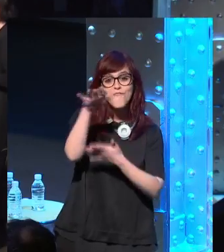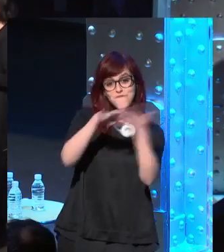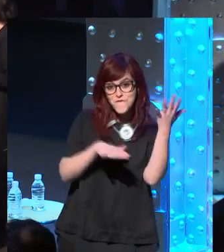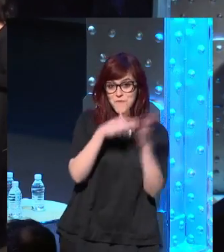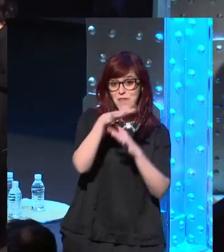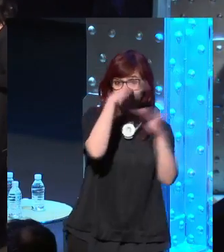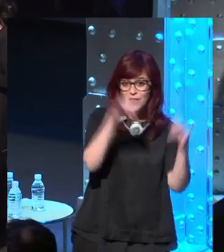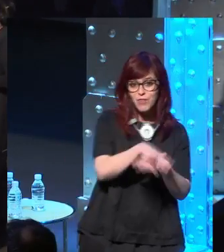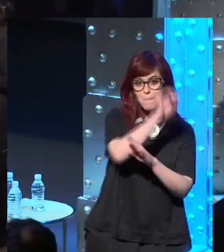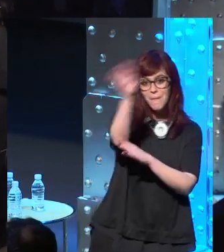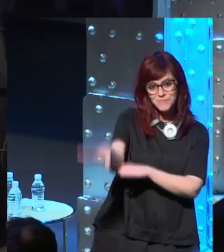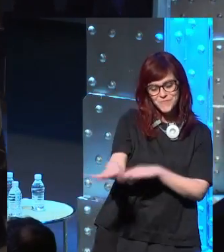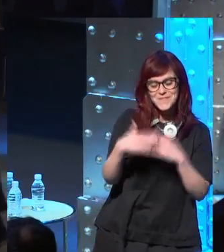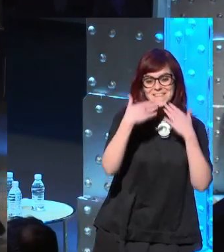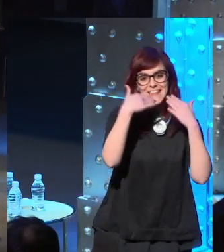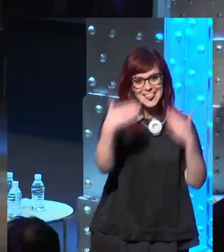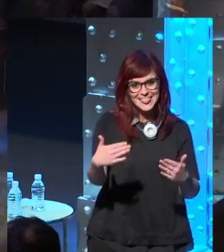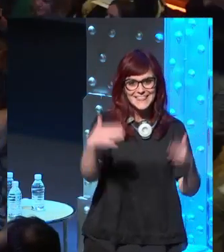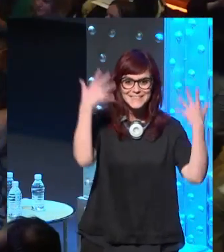Thank you.